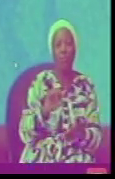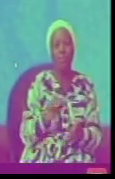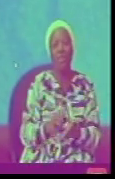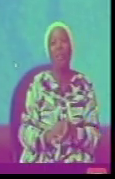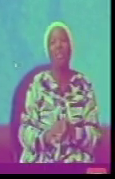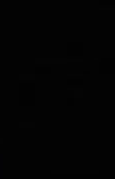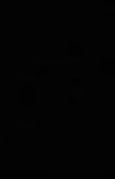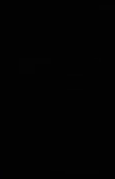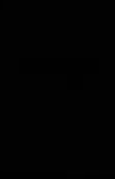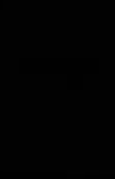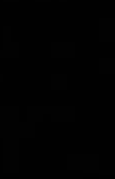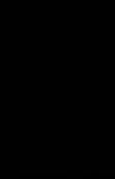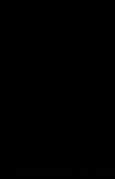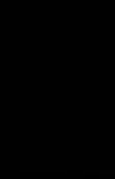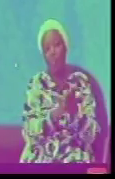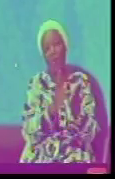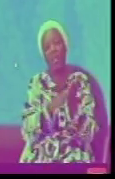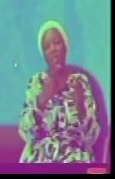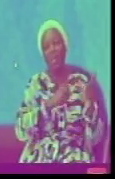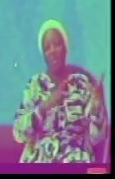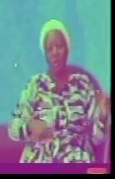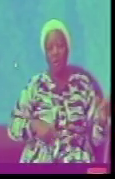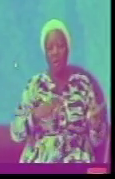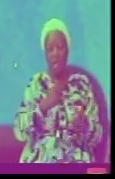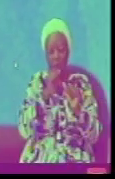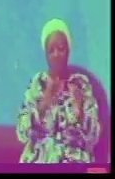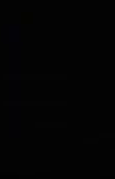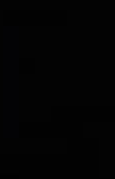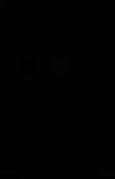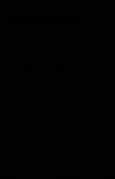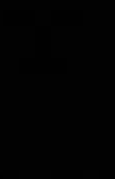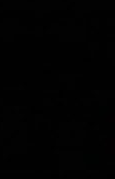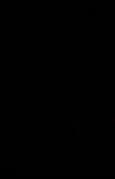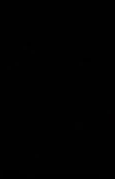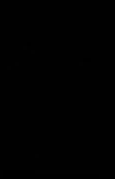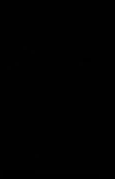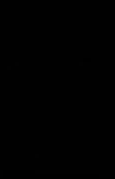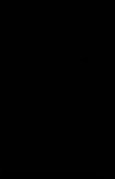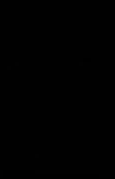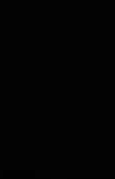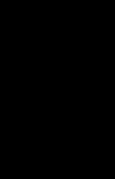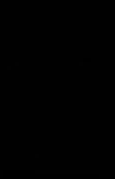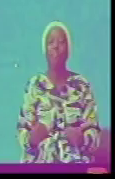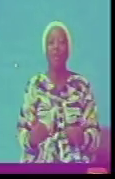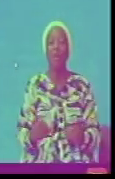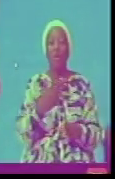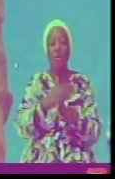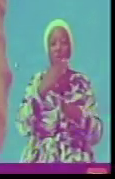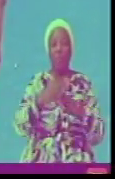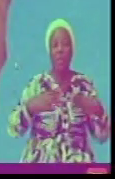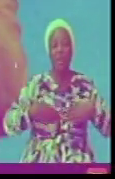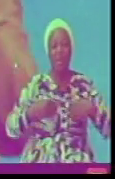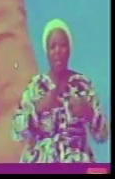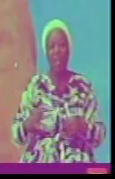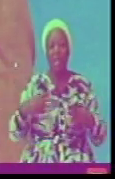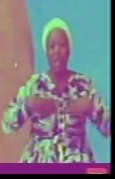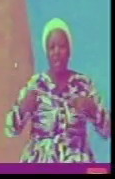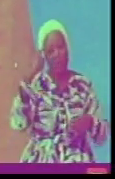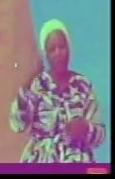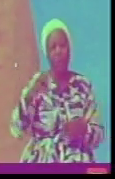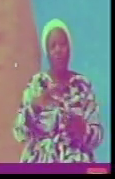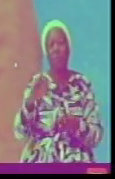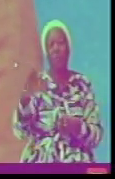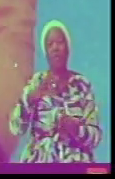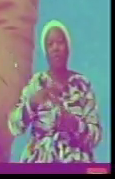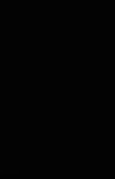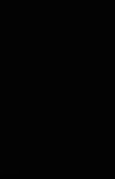is coming to tonight. You are part of that everyone. Praise the Lord. Blessing is coming from heaven upon